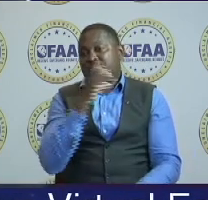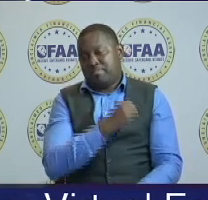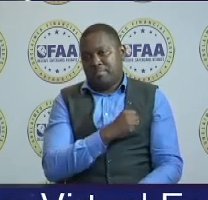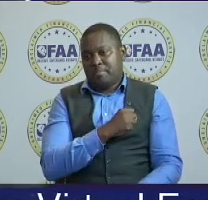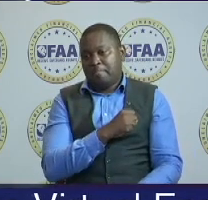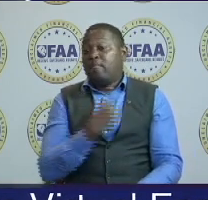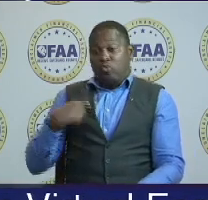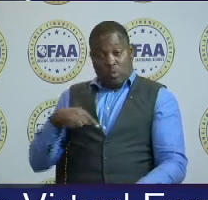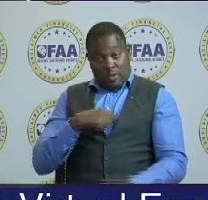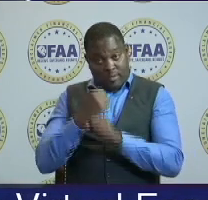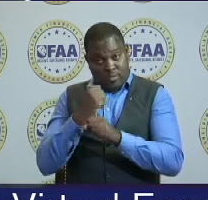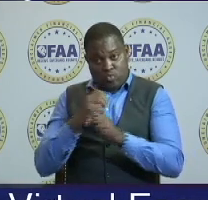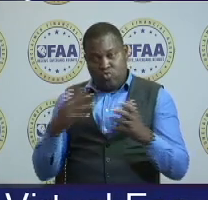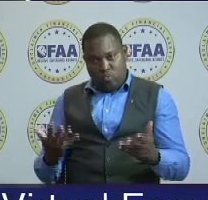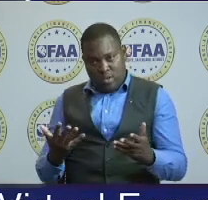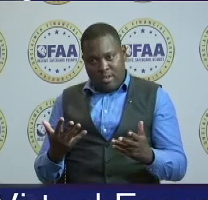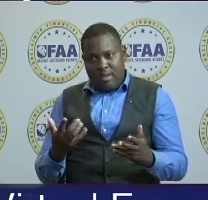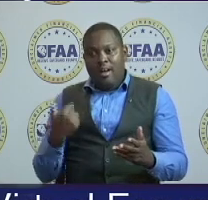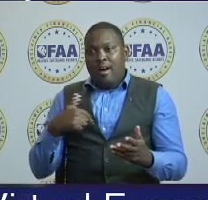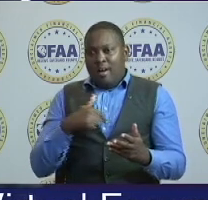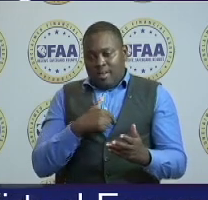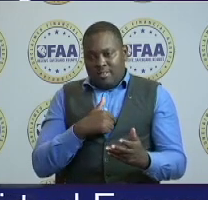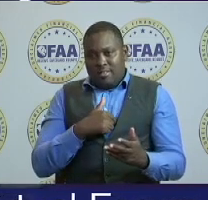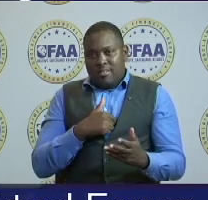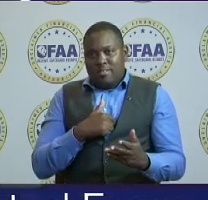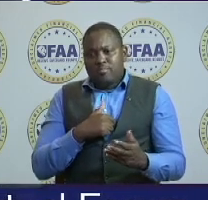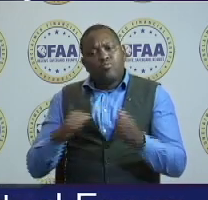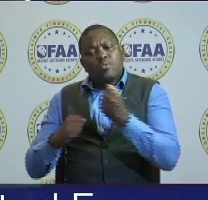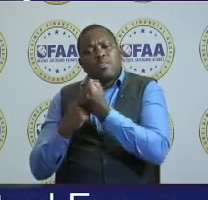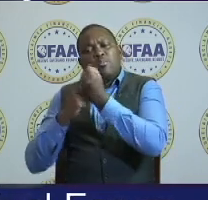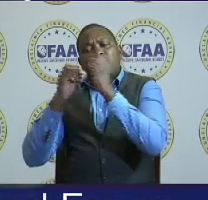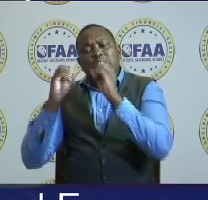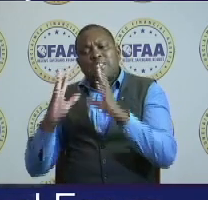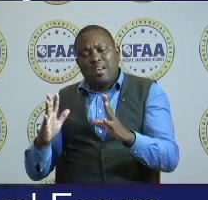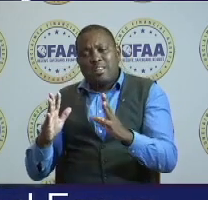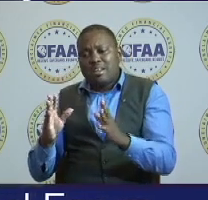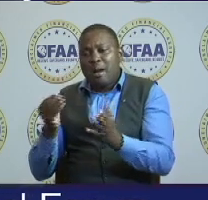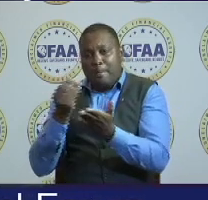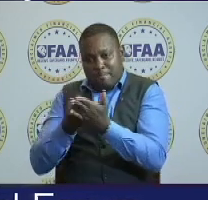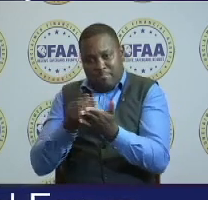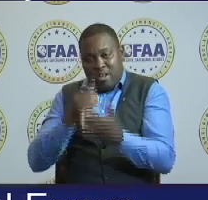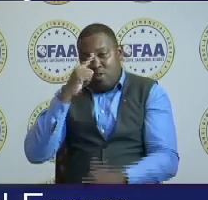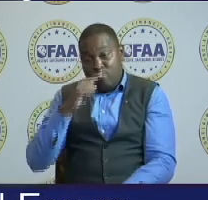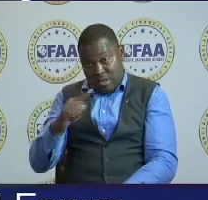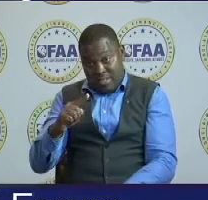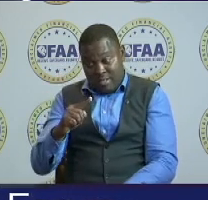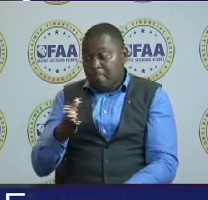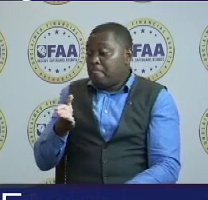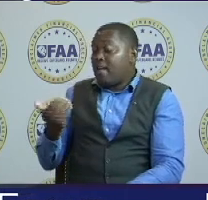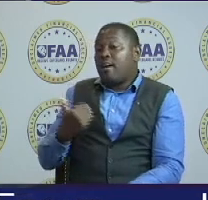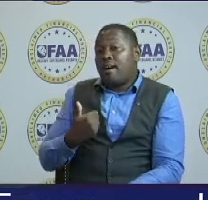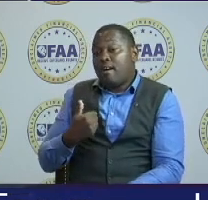have formulated what we call unsupported funds policy, whereby you've got money, but from your records,